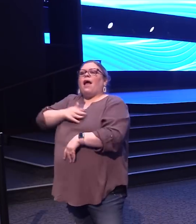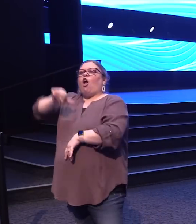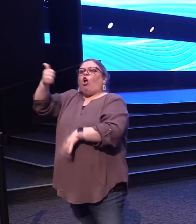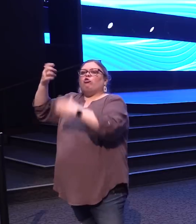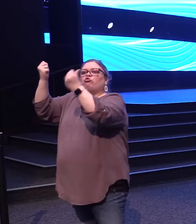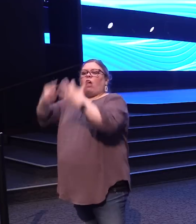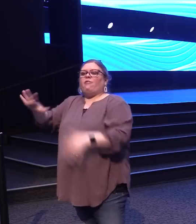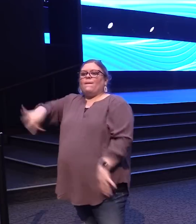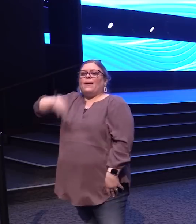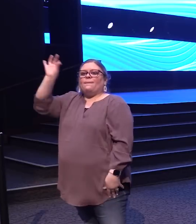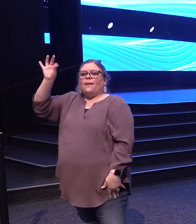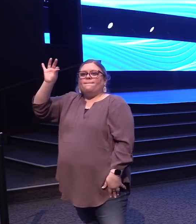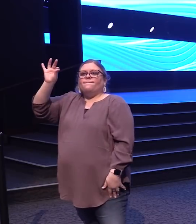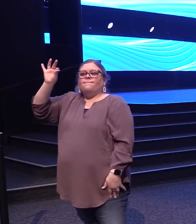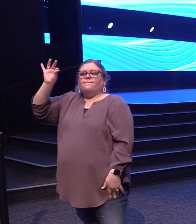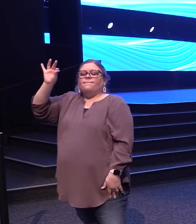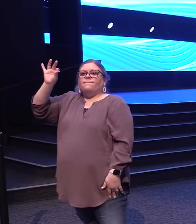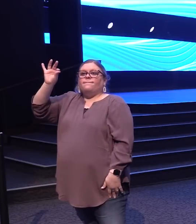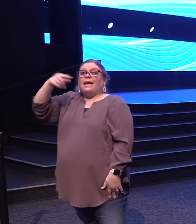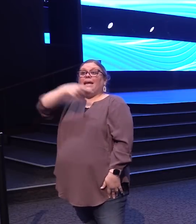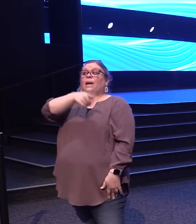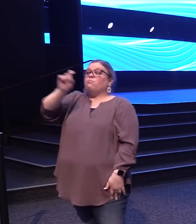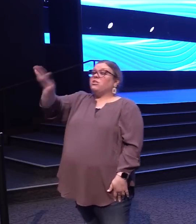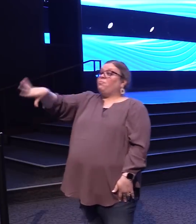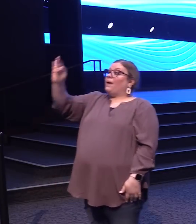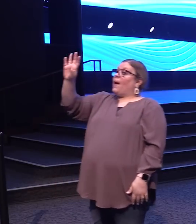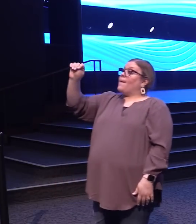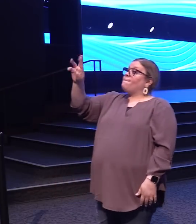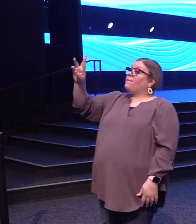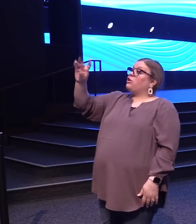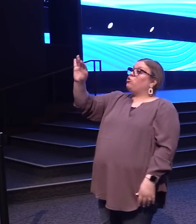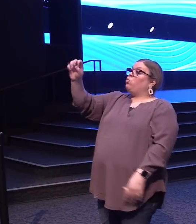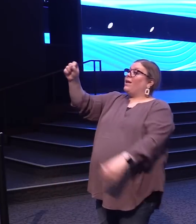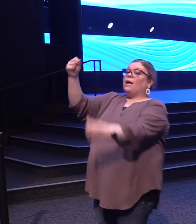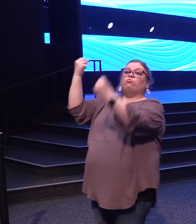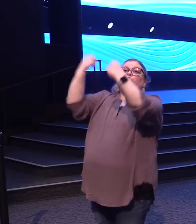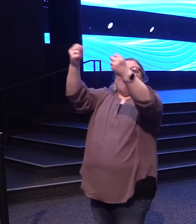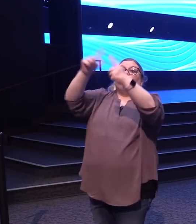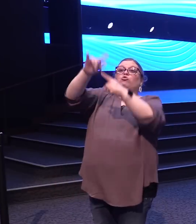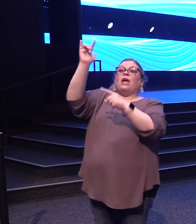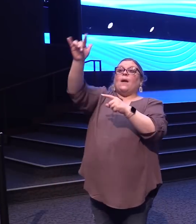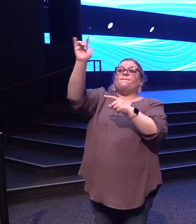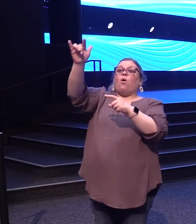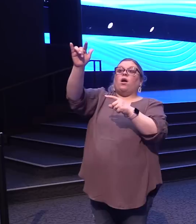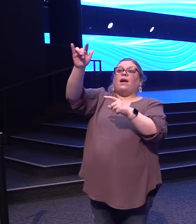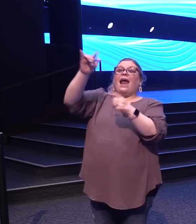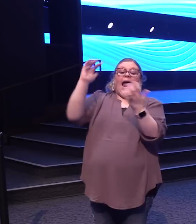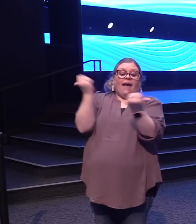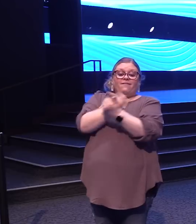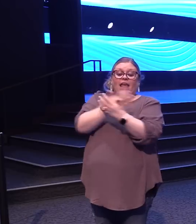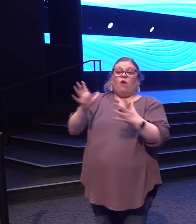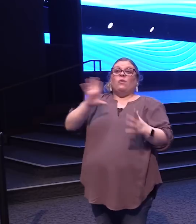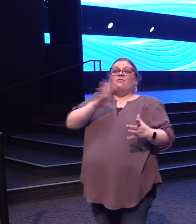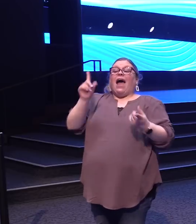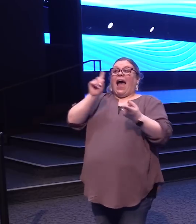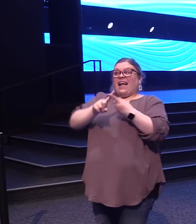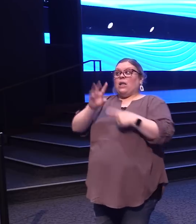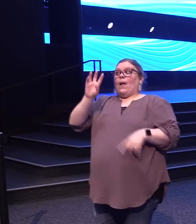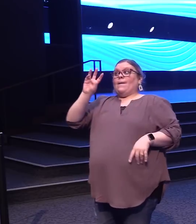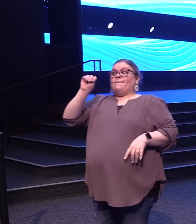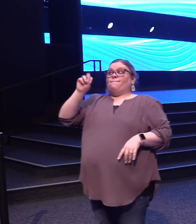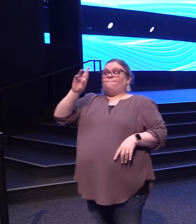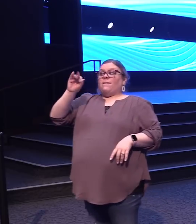driver to pick up a Mr. Williams and drive him to the airport. And everything was fine until Mr.